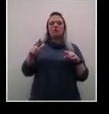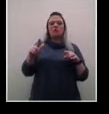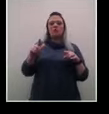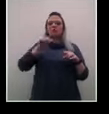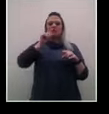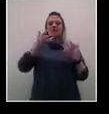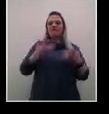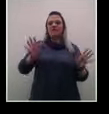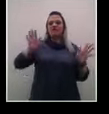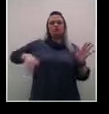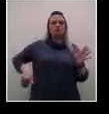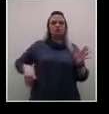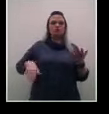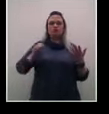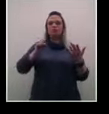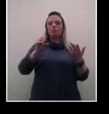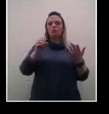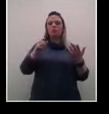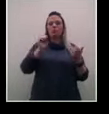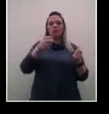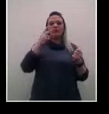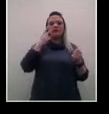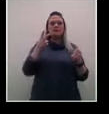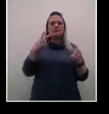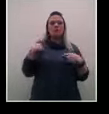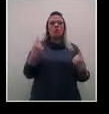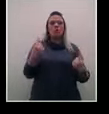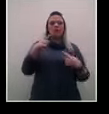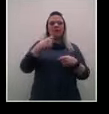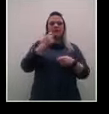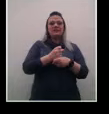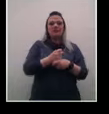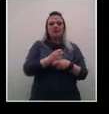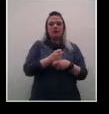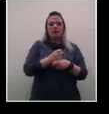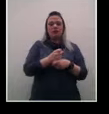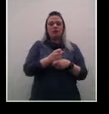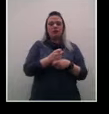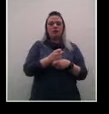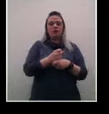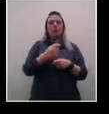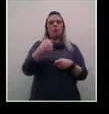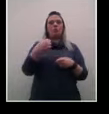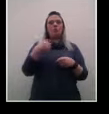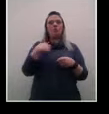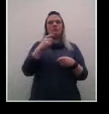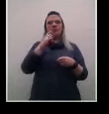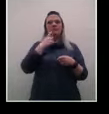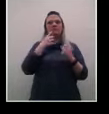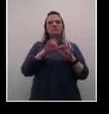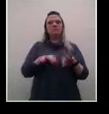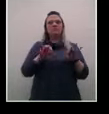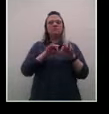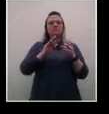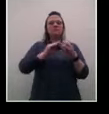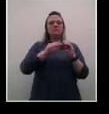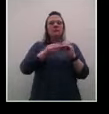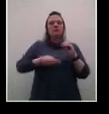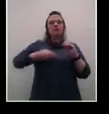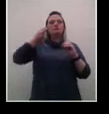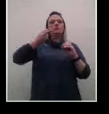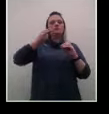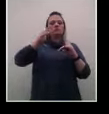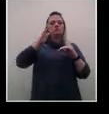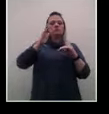over yet. So you can see that in so far this year we've had a significant number, a higher number than we